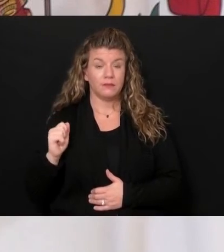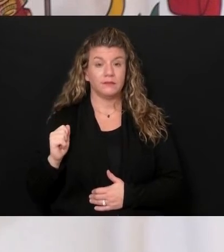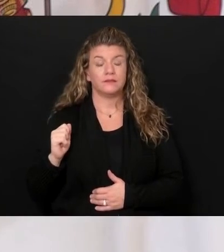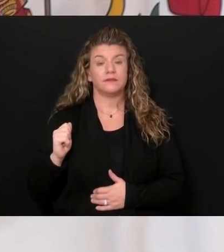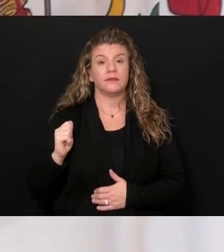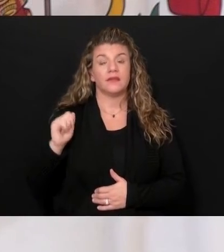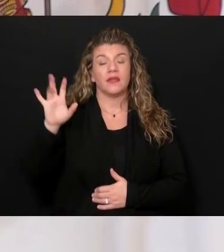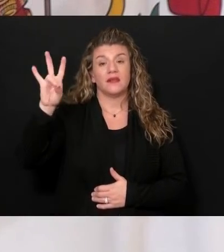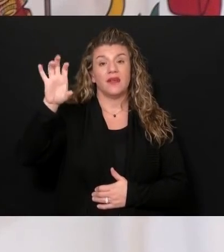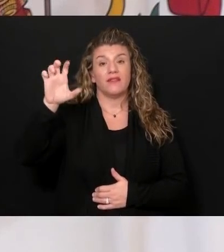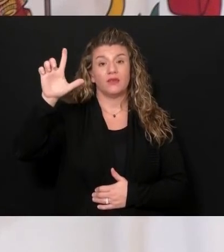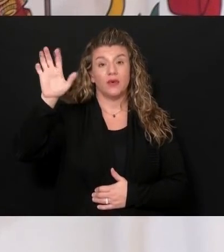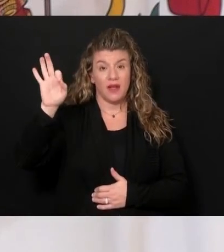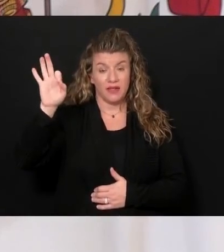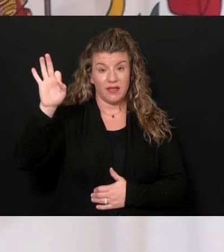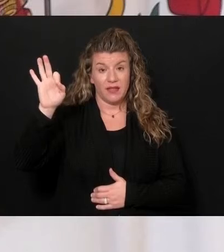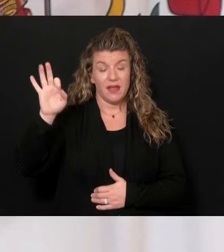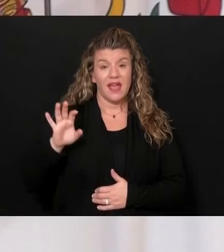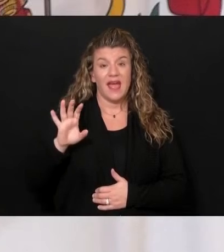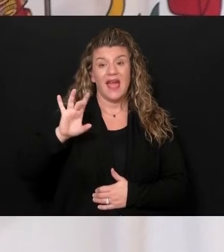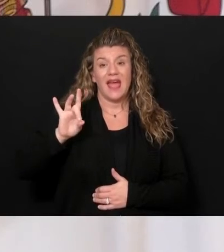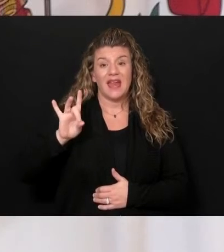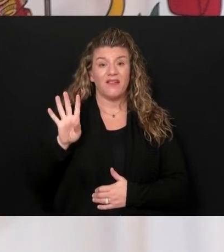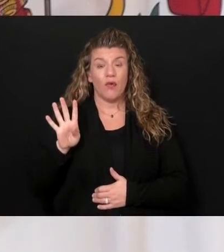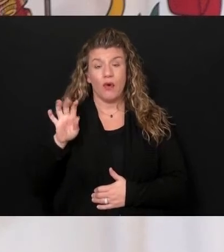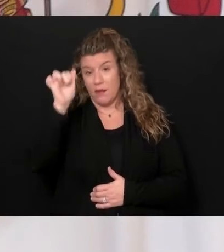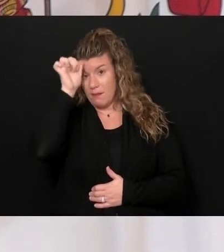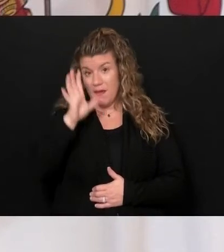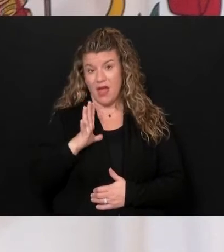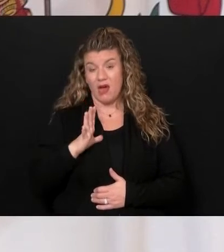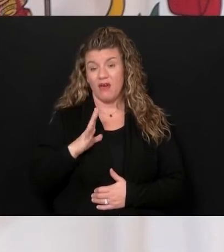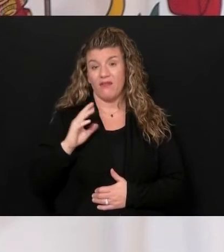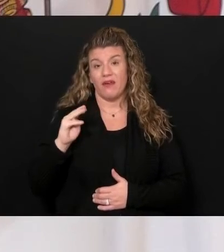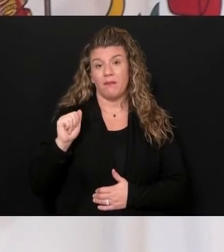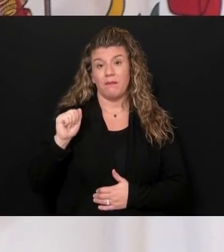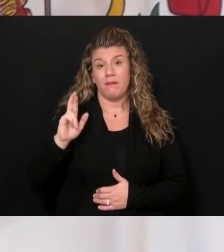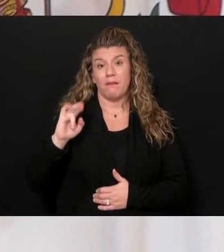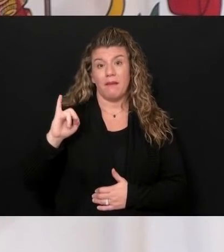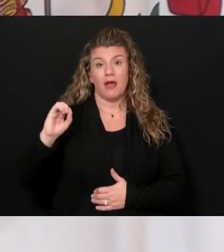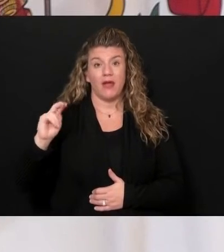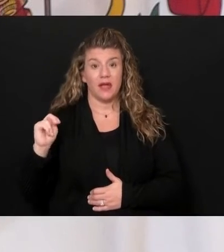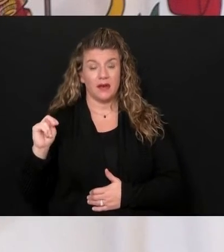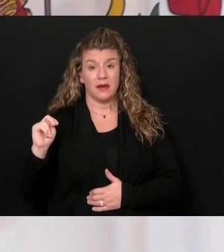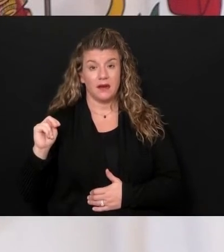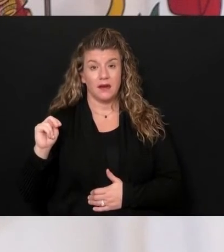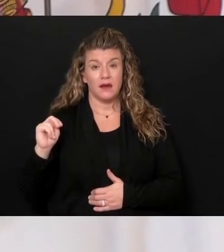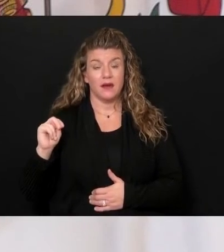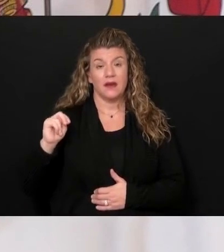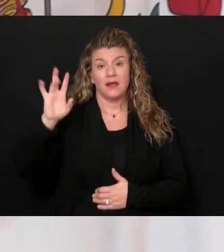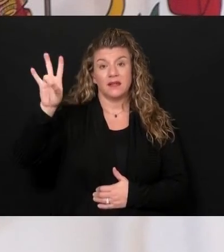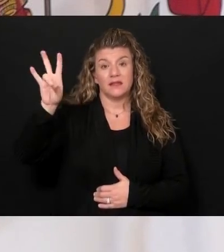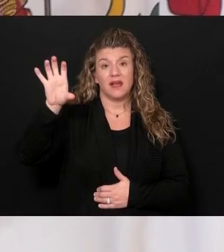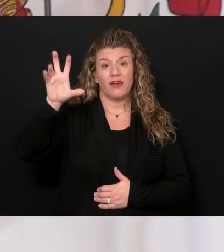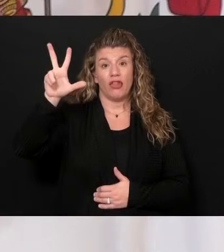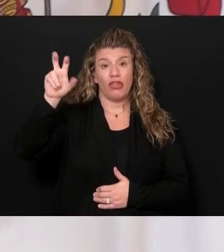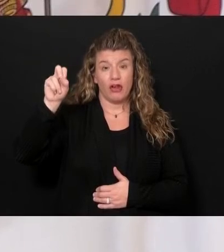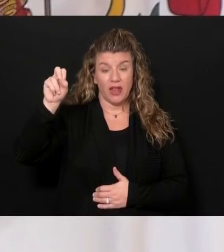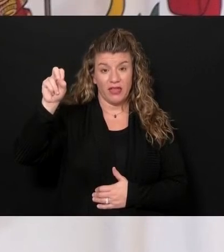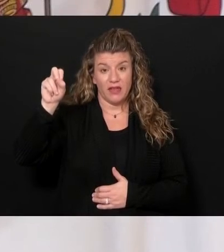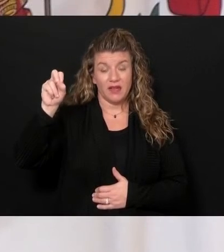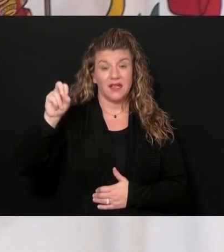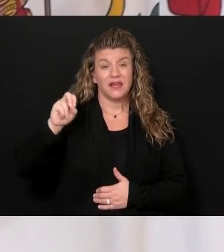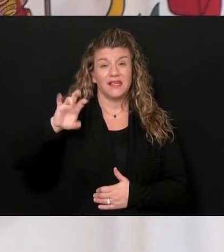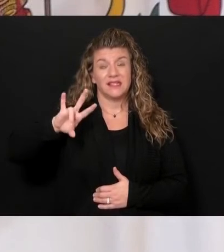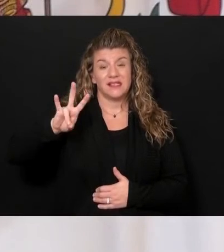Our 729th death is an 84-year-old male from Marion County. Our 730th death